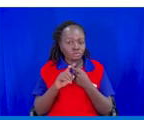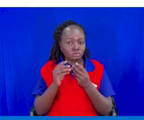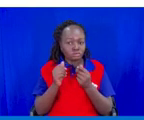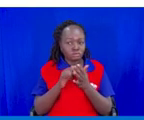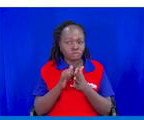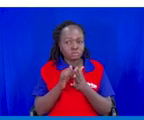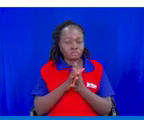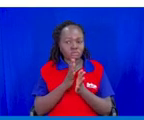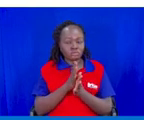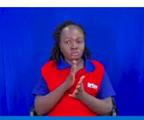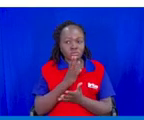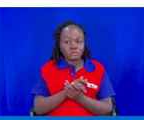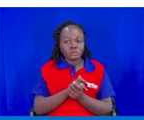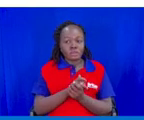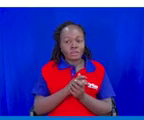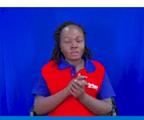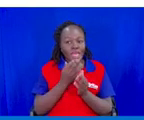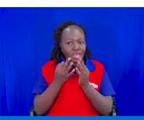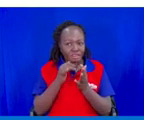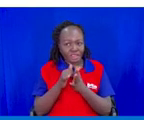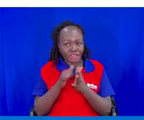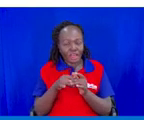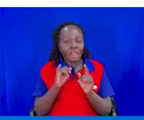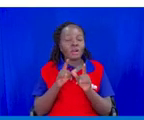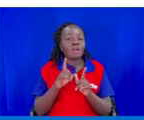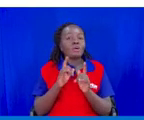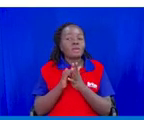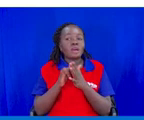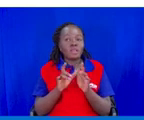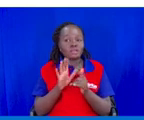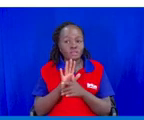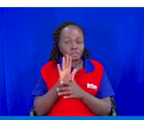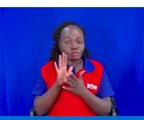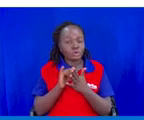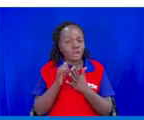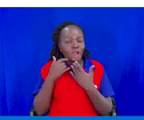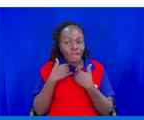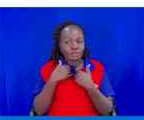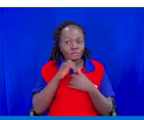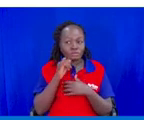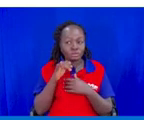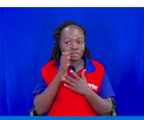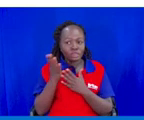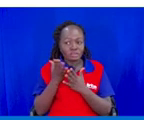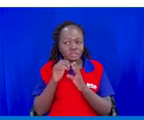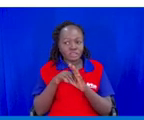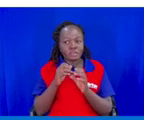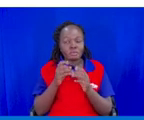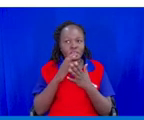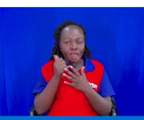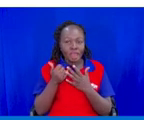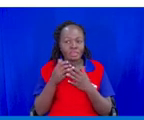is concerned, but allows them to be able to access the same professional service as they would for any other major